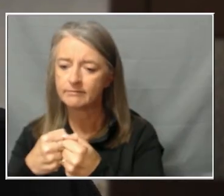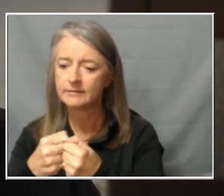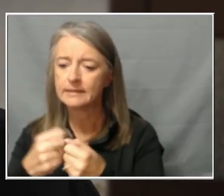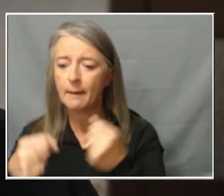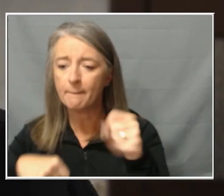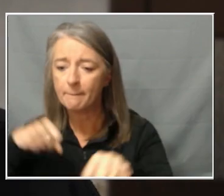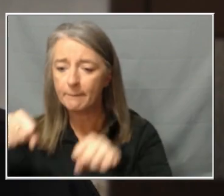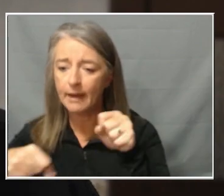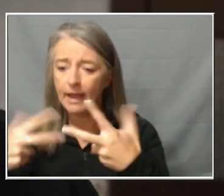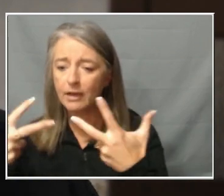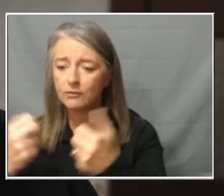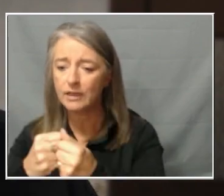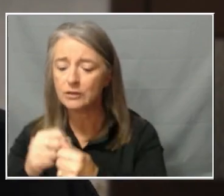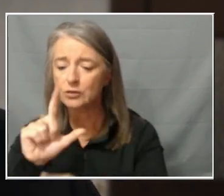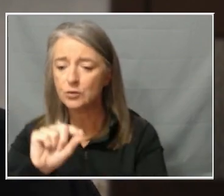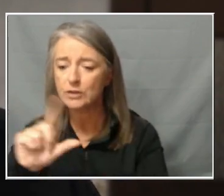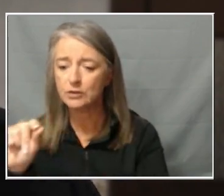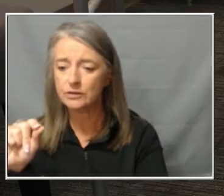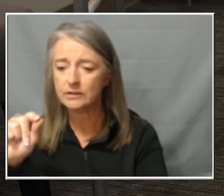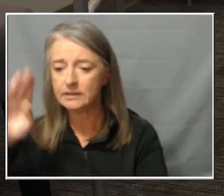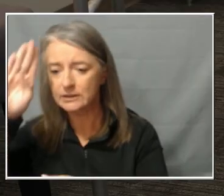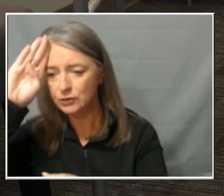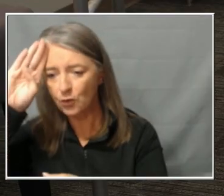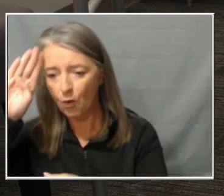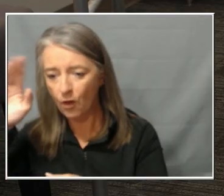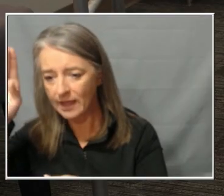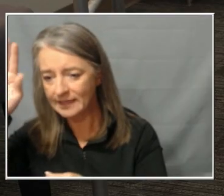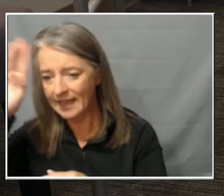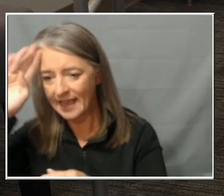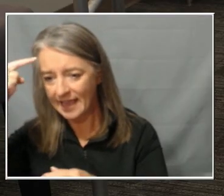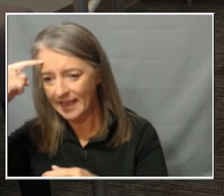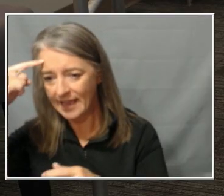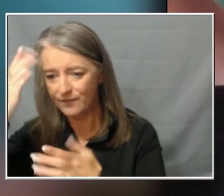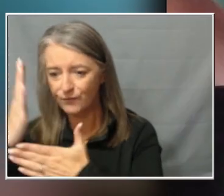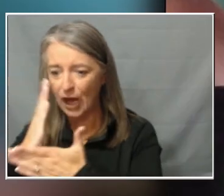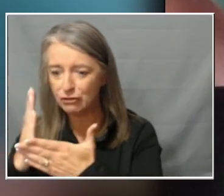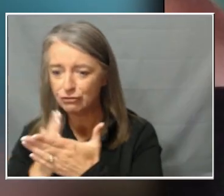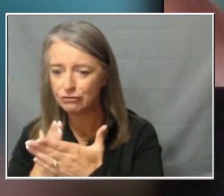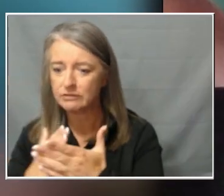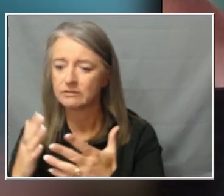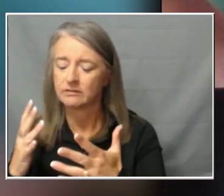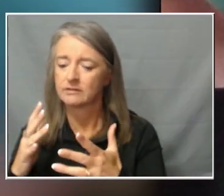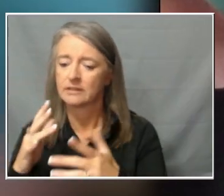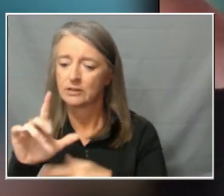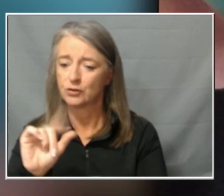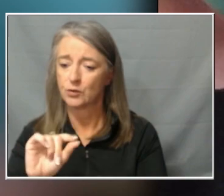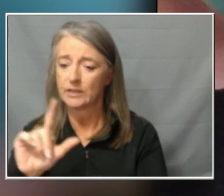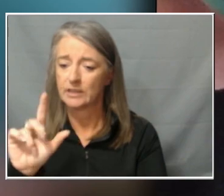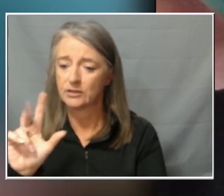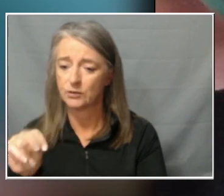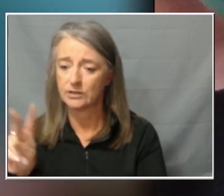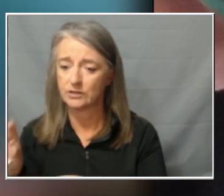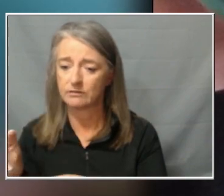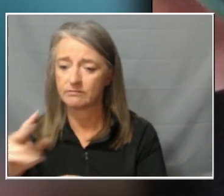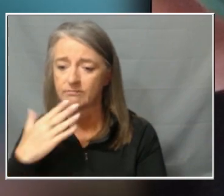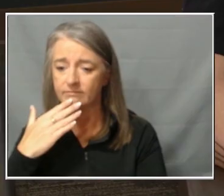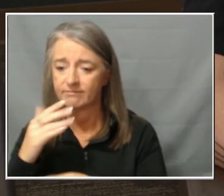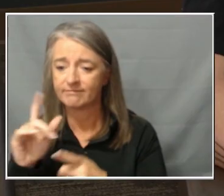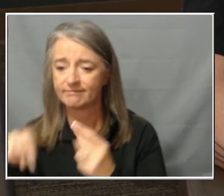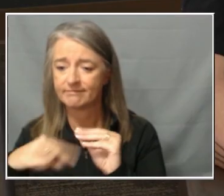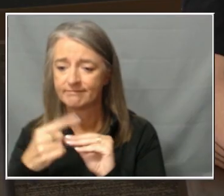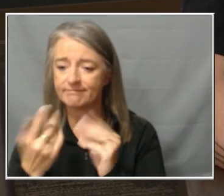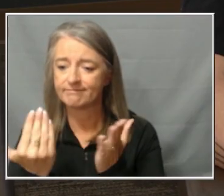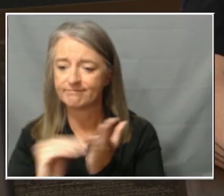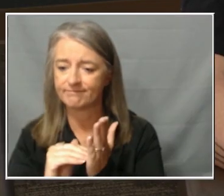in 2020 and had a skull fracture. Eric had cheated death before, and in 2022 was about to do it again.